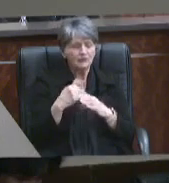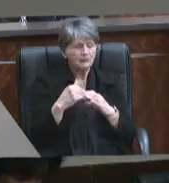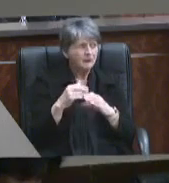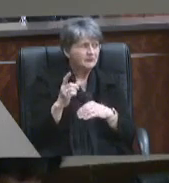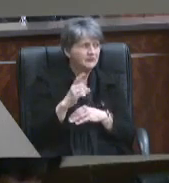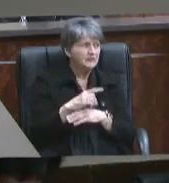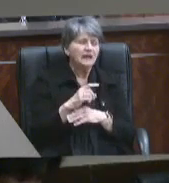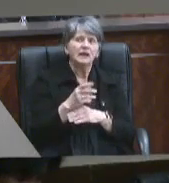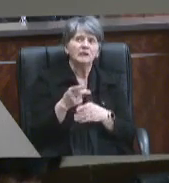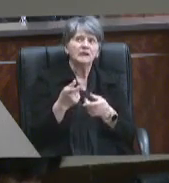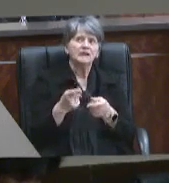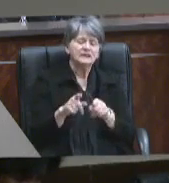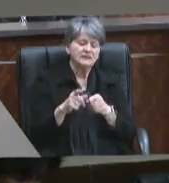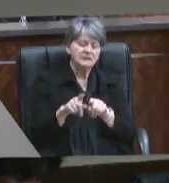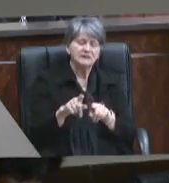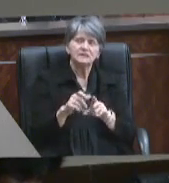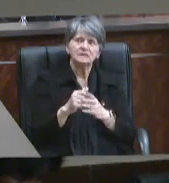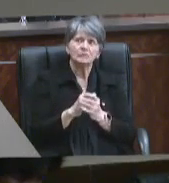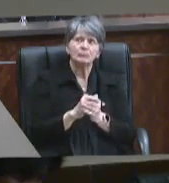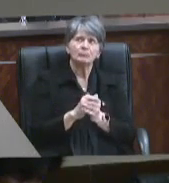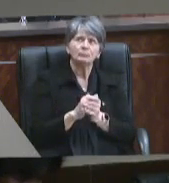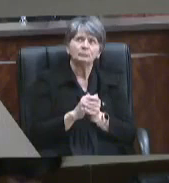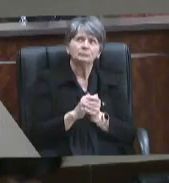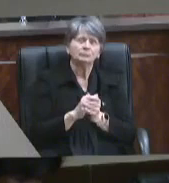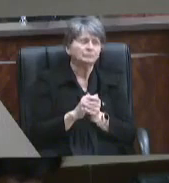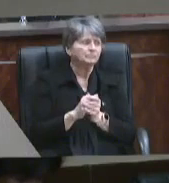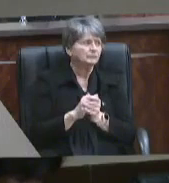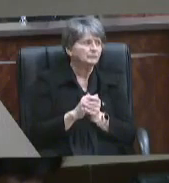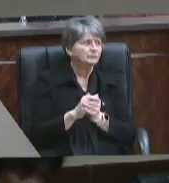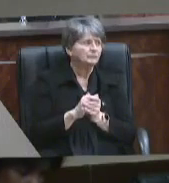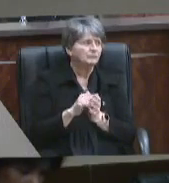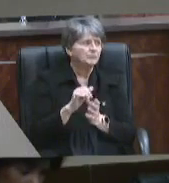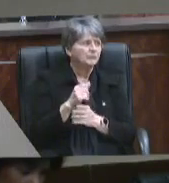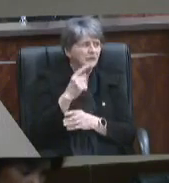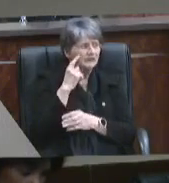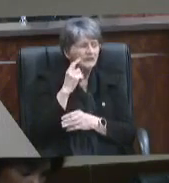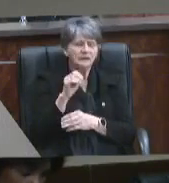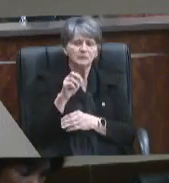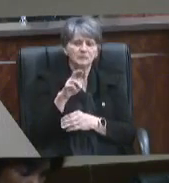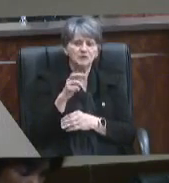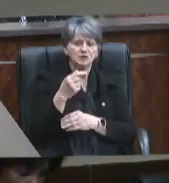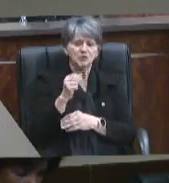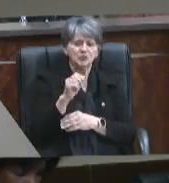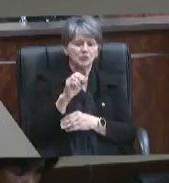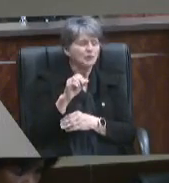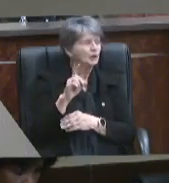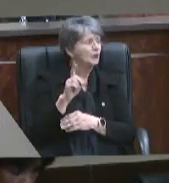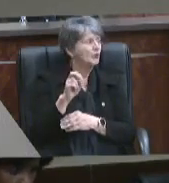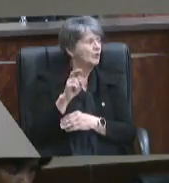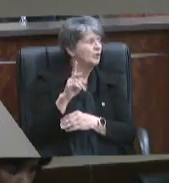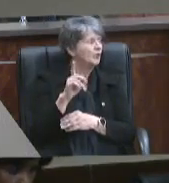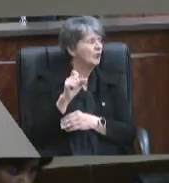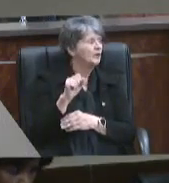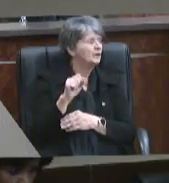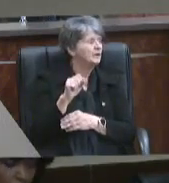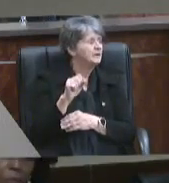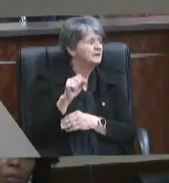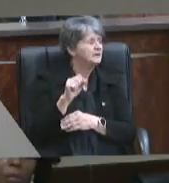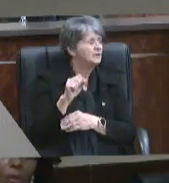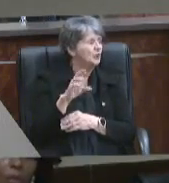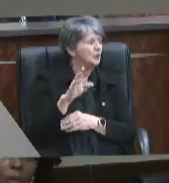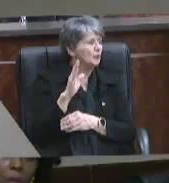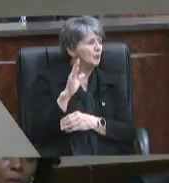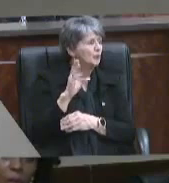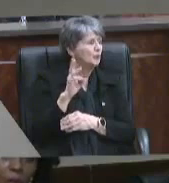incidents, for example. I think Mr. Goddard would be the point person to determine who would be appropriate to